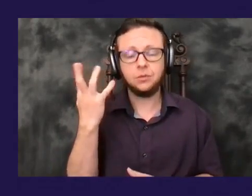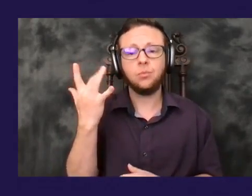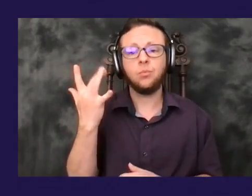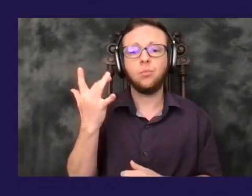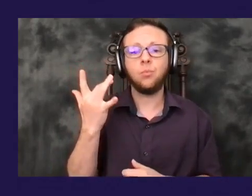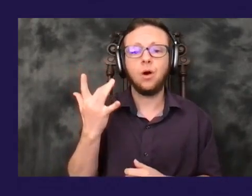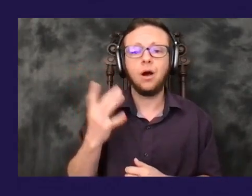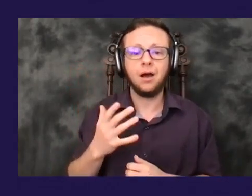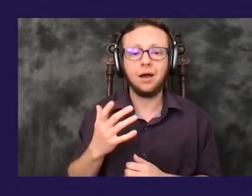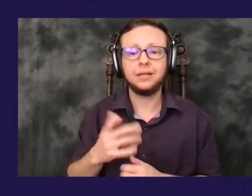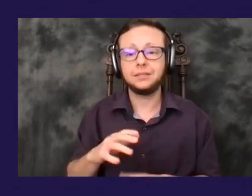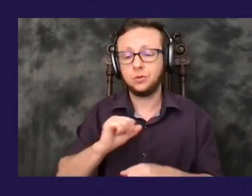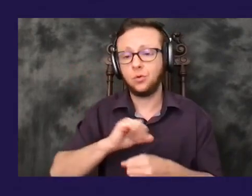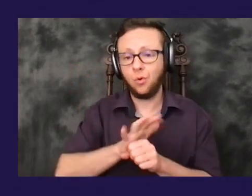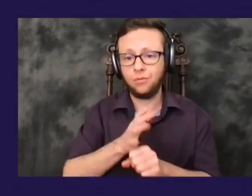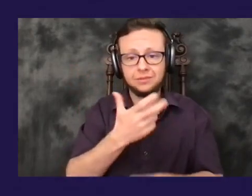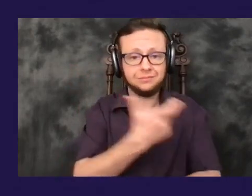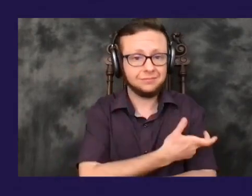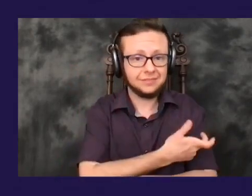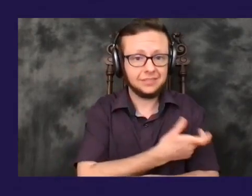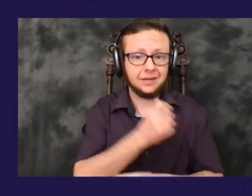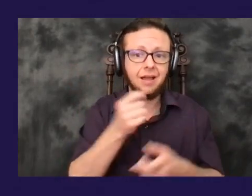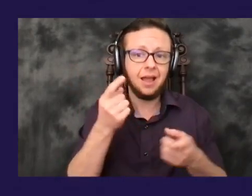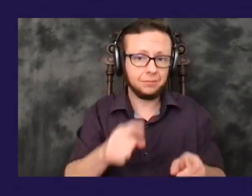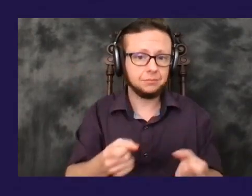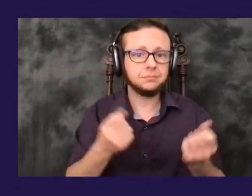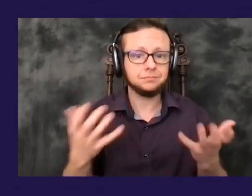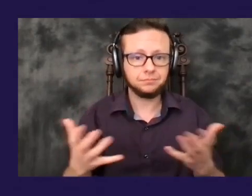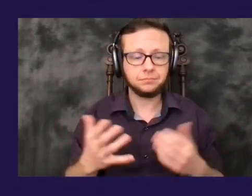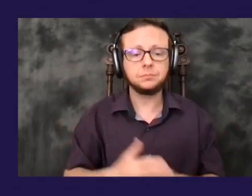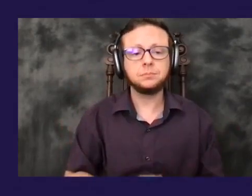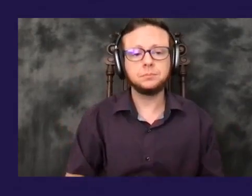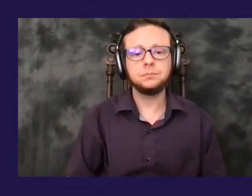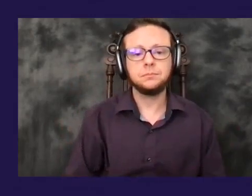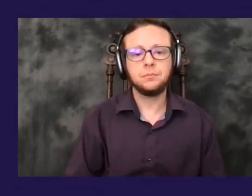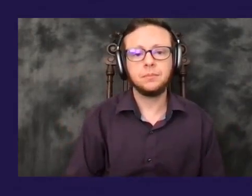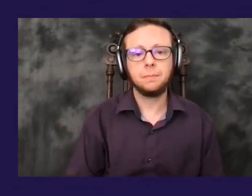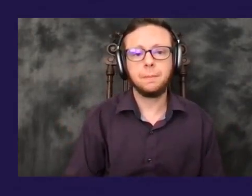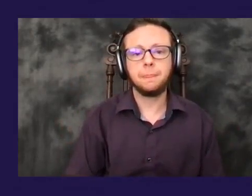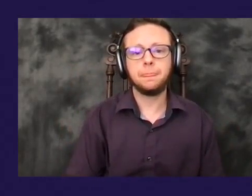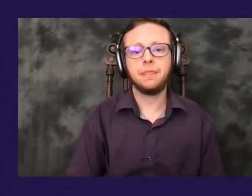of COVID-19 vaccines. Next slide, please.